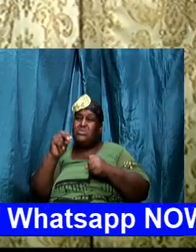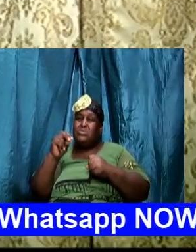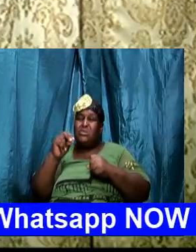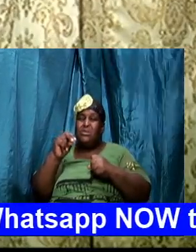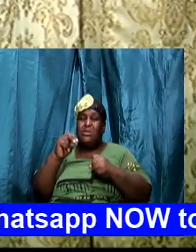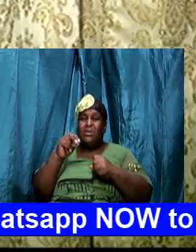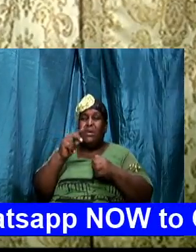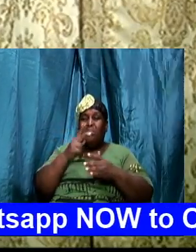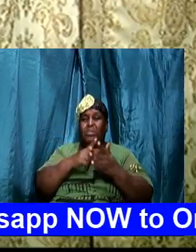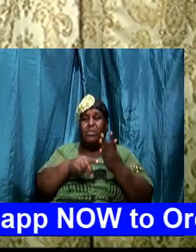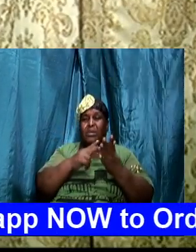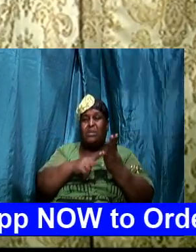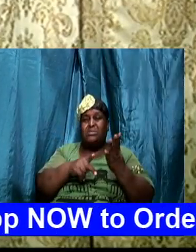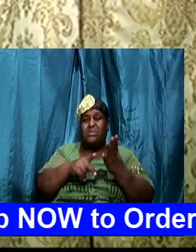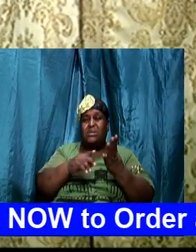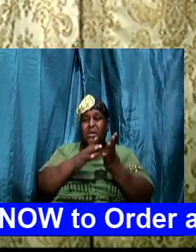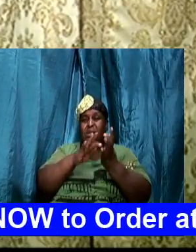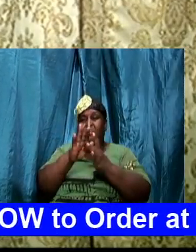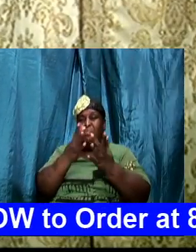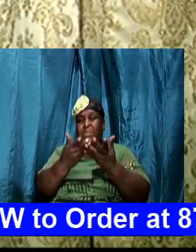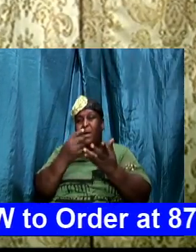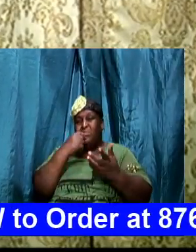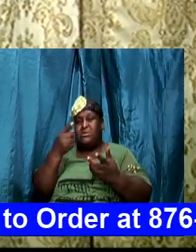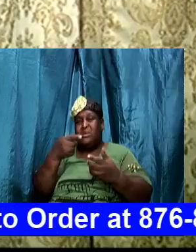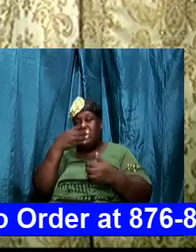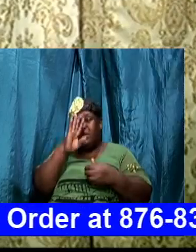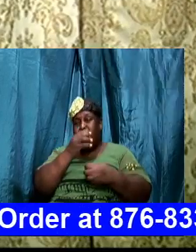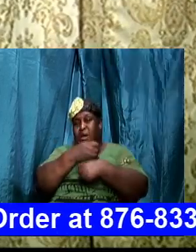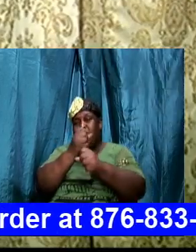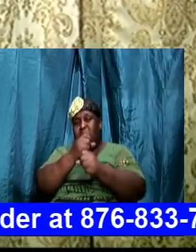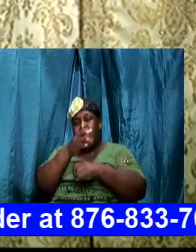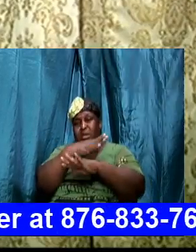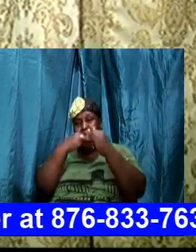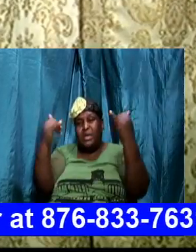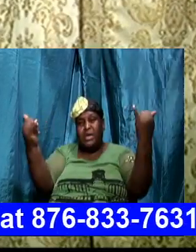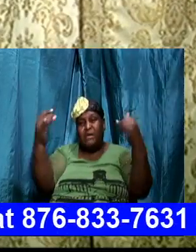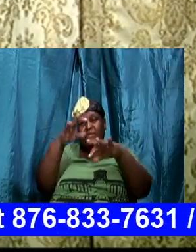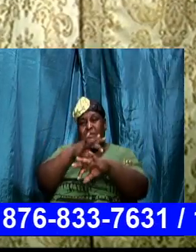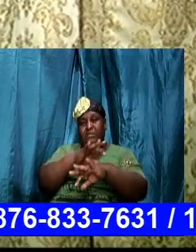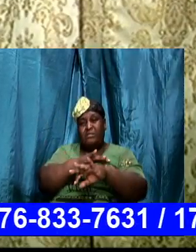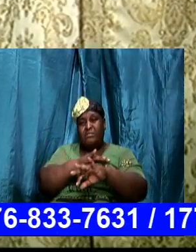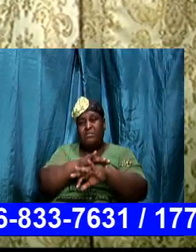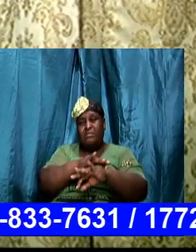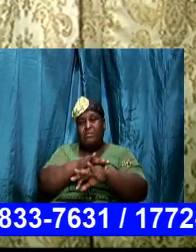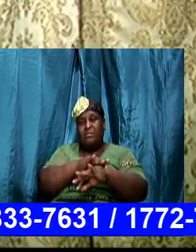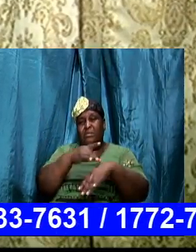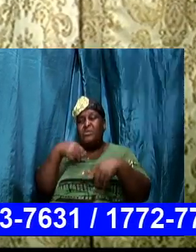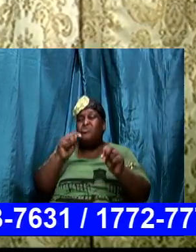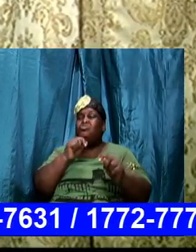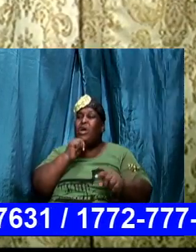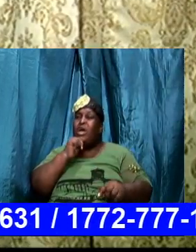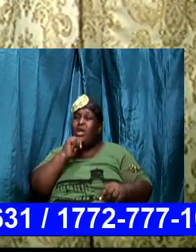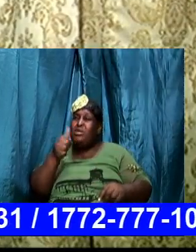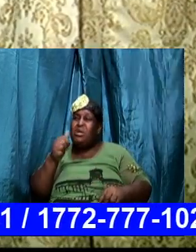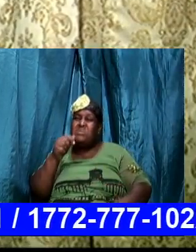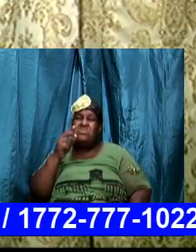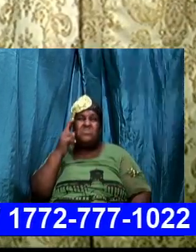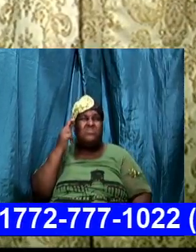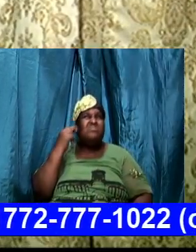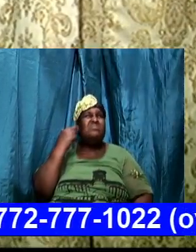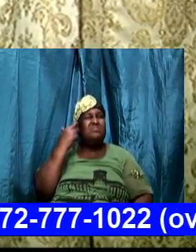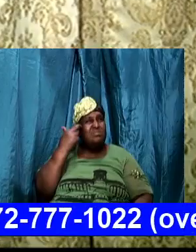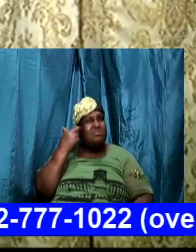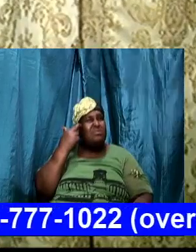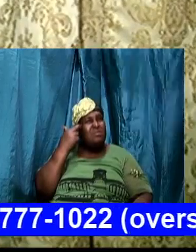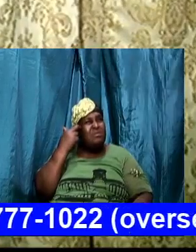God made the heavens and the earth, let us not try to rationalize and reason and to